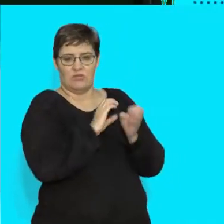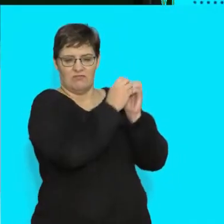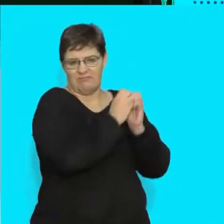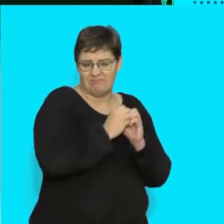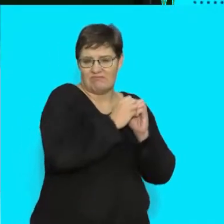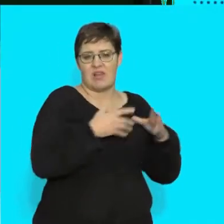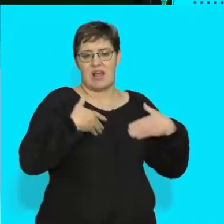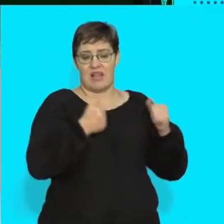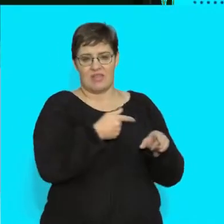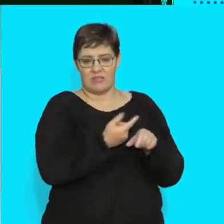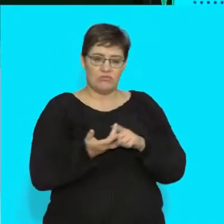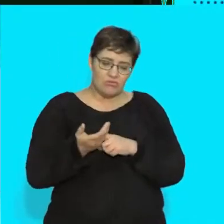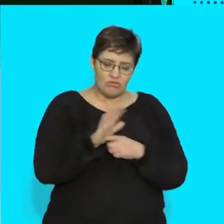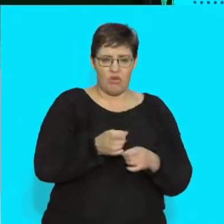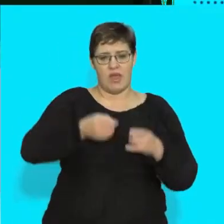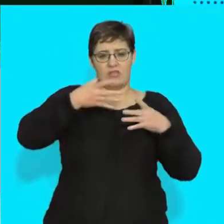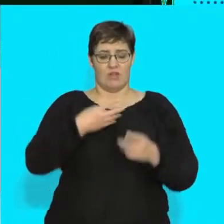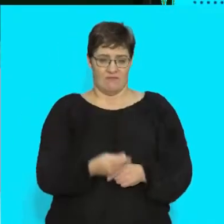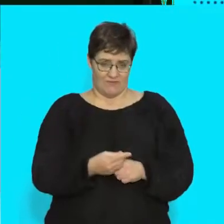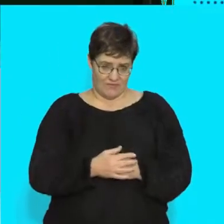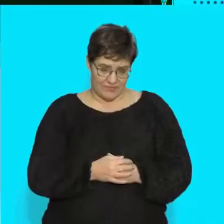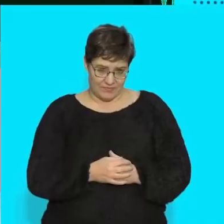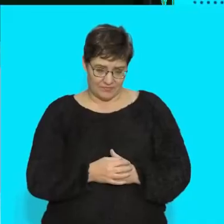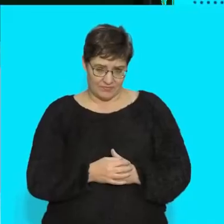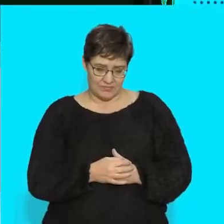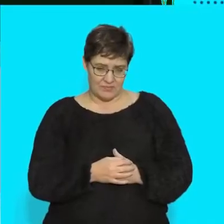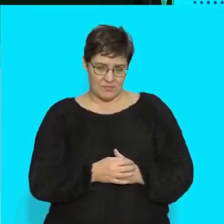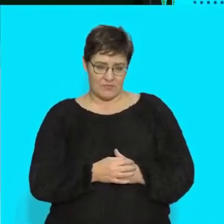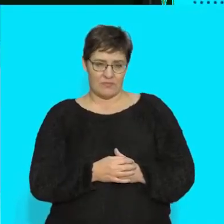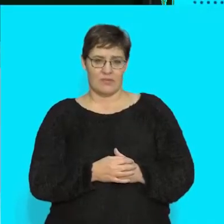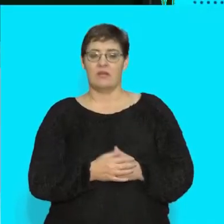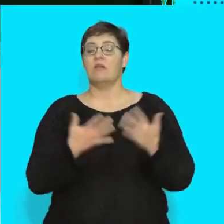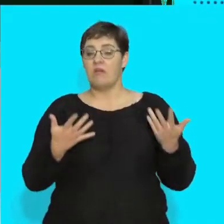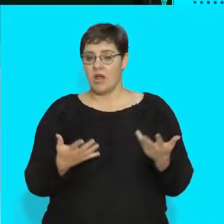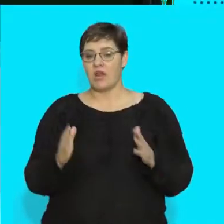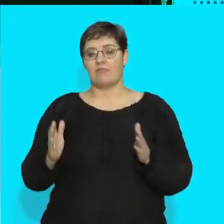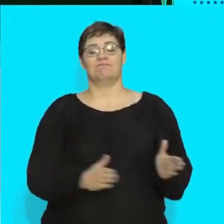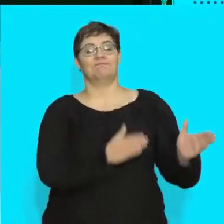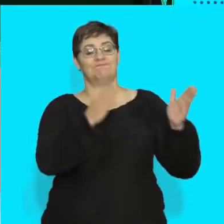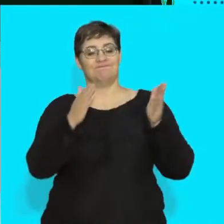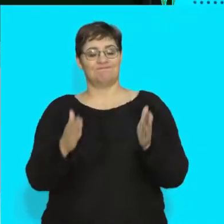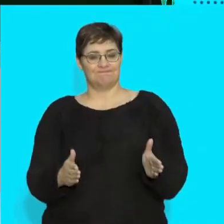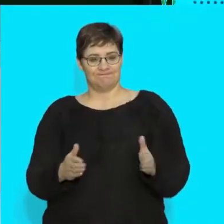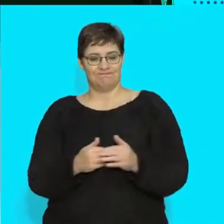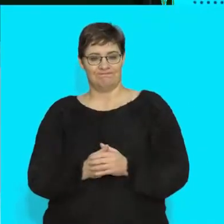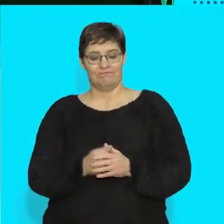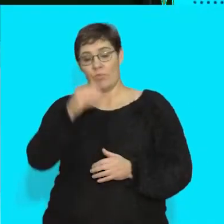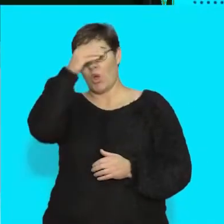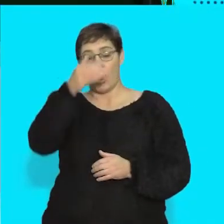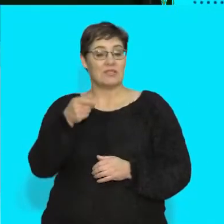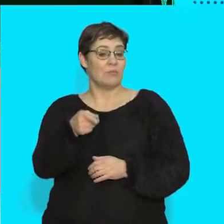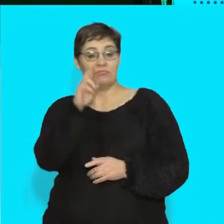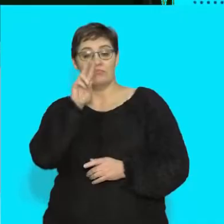show that you're injured, but also to help that injured area. Which brings us on to the next concept that we're going to look